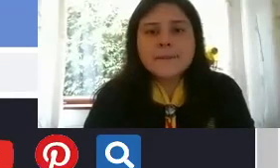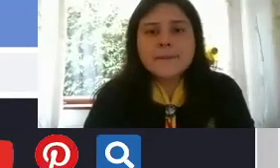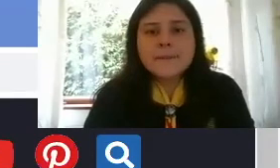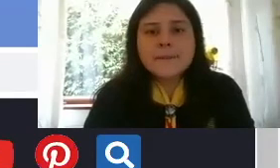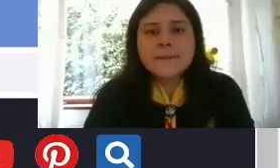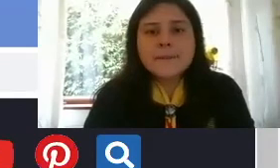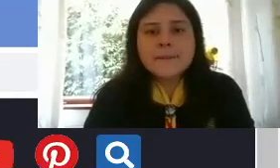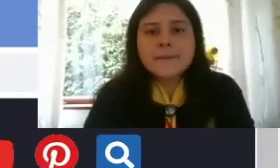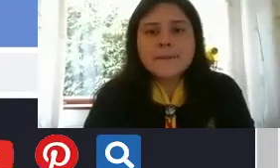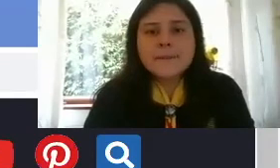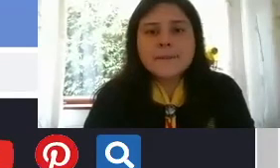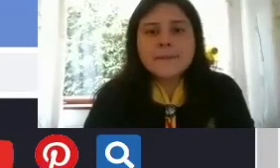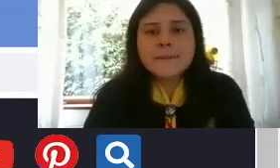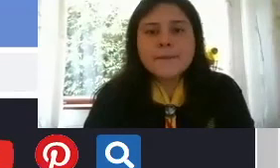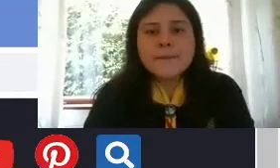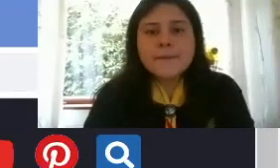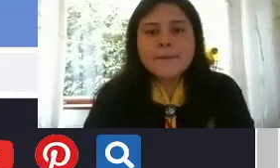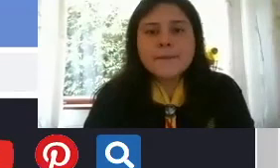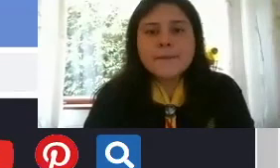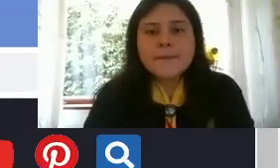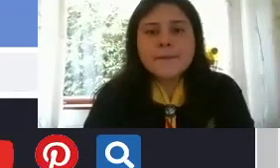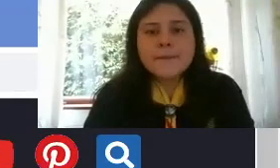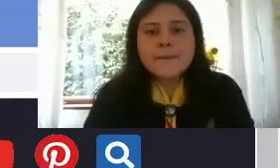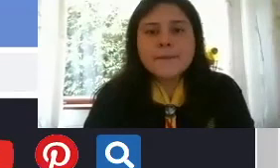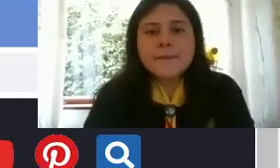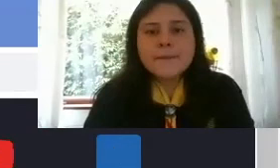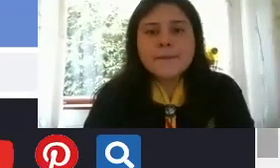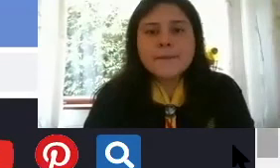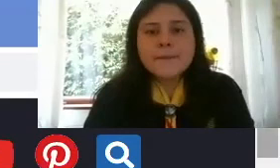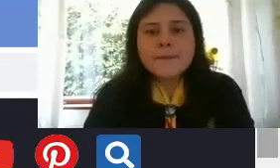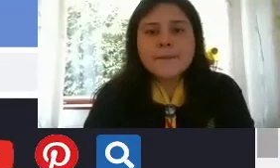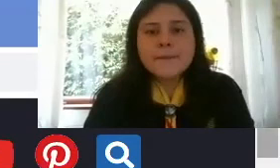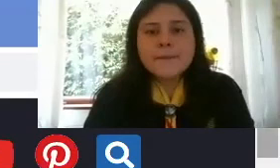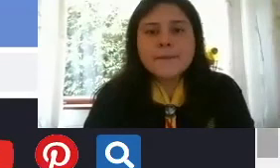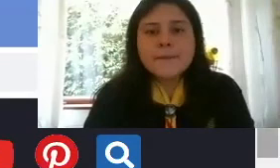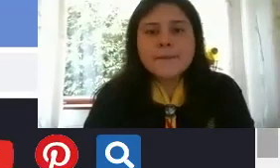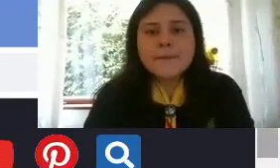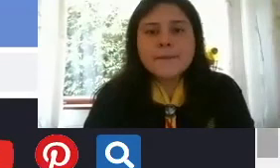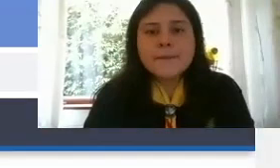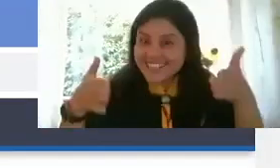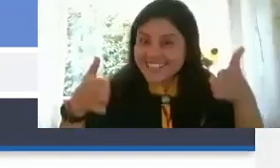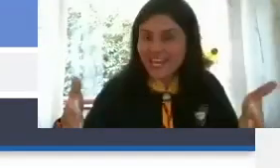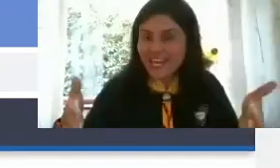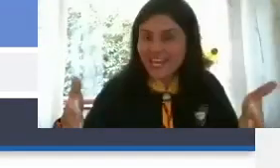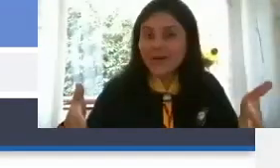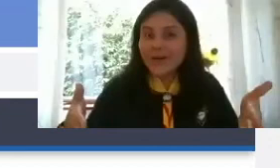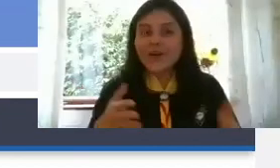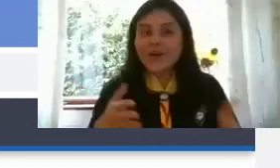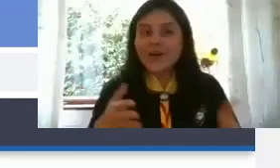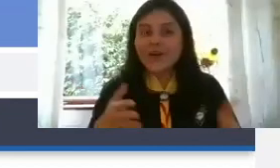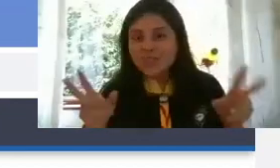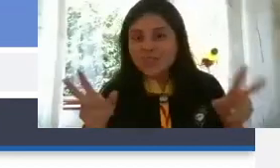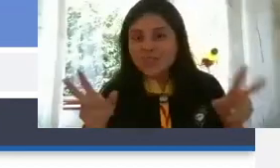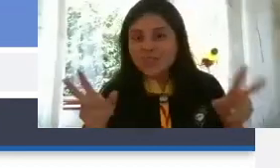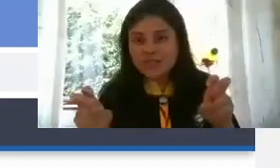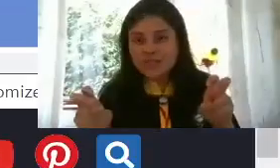they have some awards for things that they have been doing very well. It's worth visiting. Words, go for